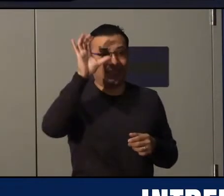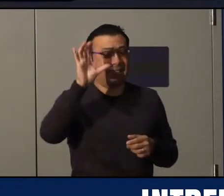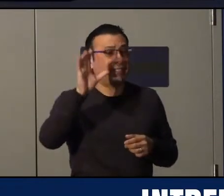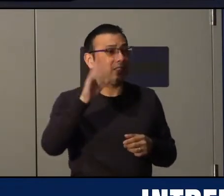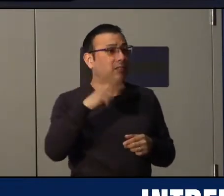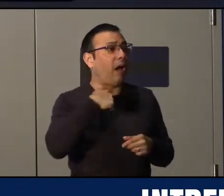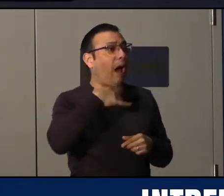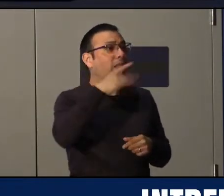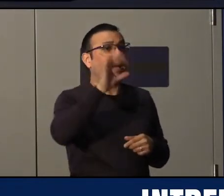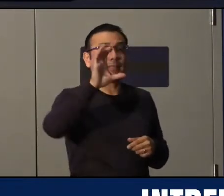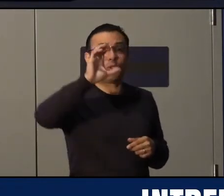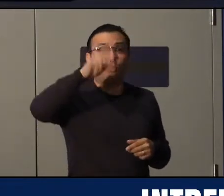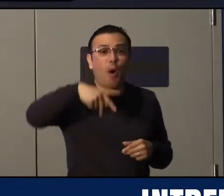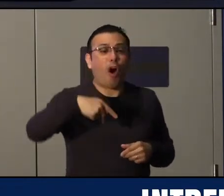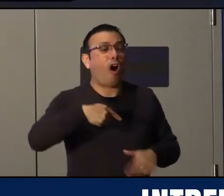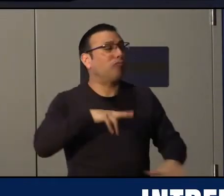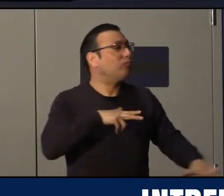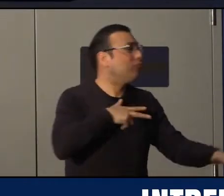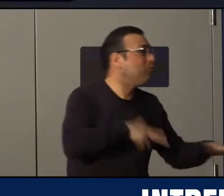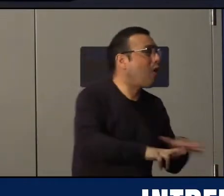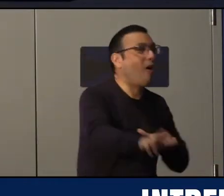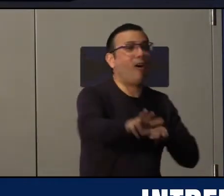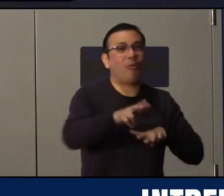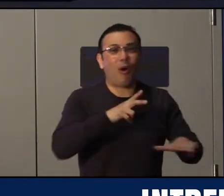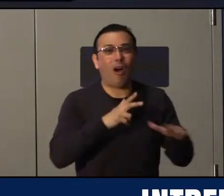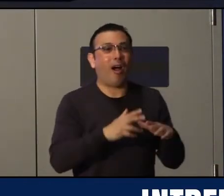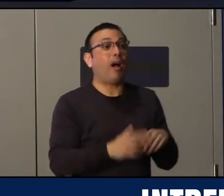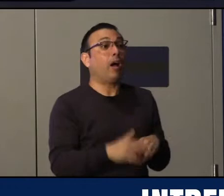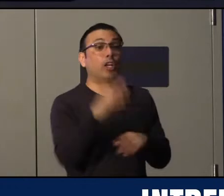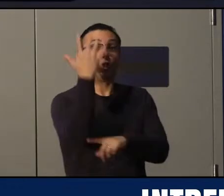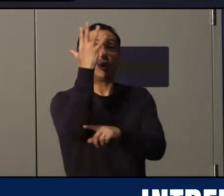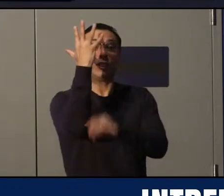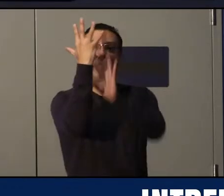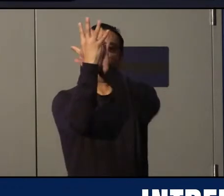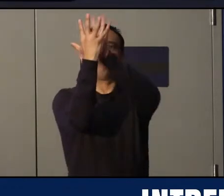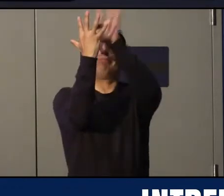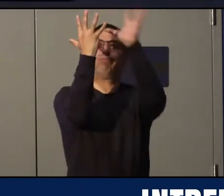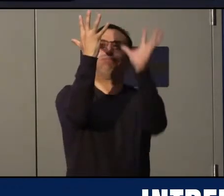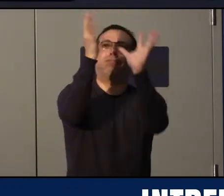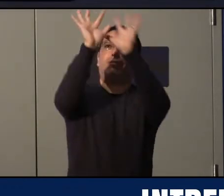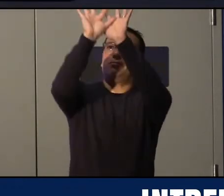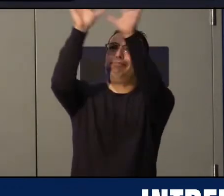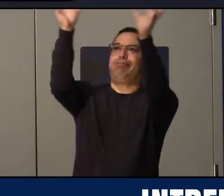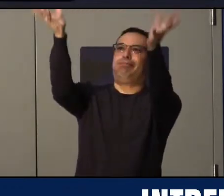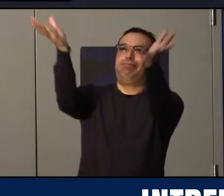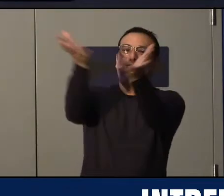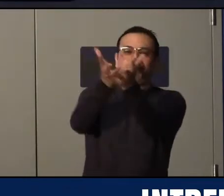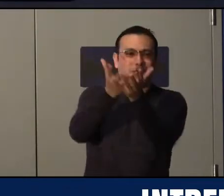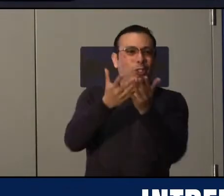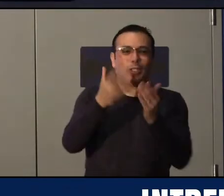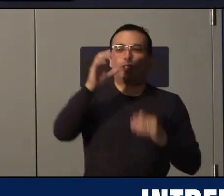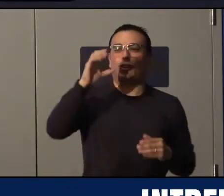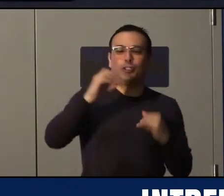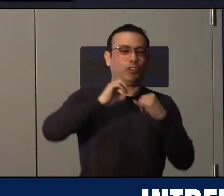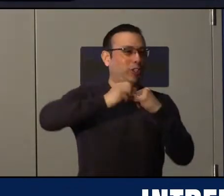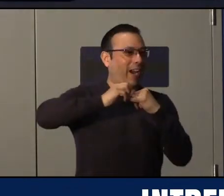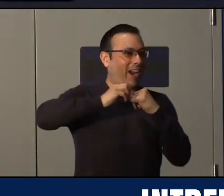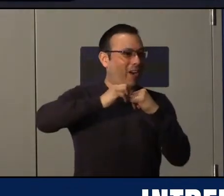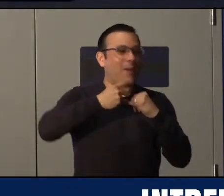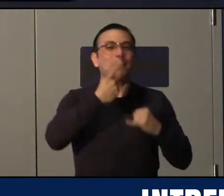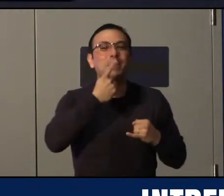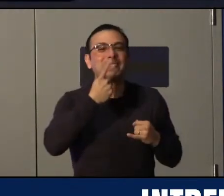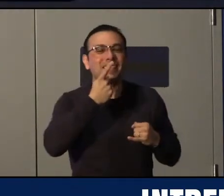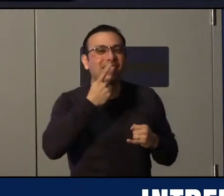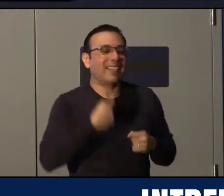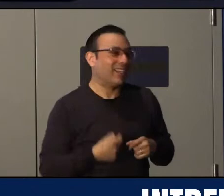weeks. And so I think it has made me appreciate just the beauty around us, even the weather. I know it might be